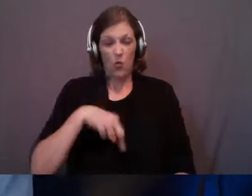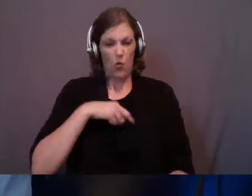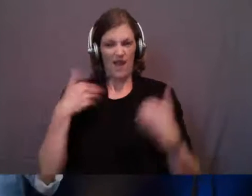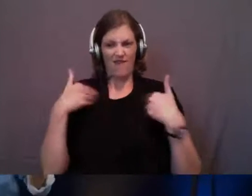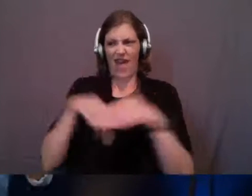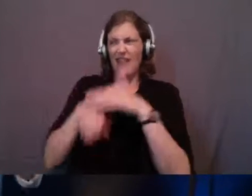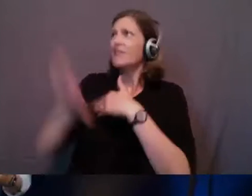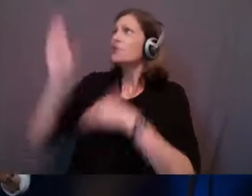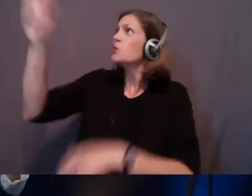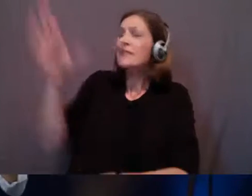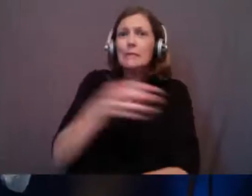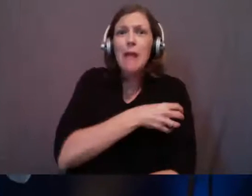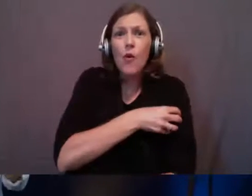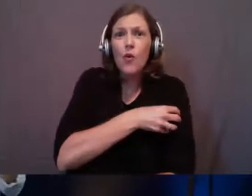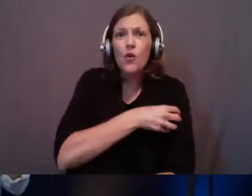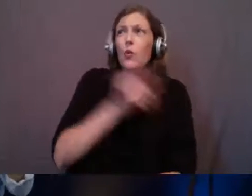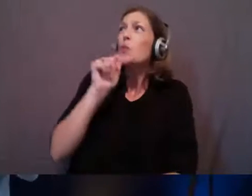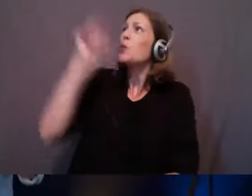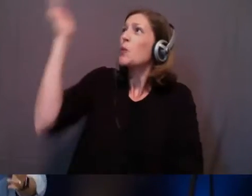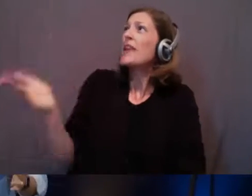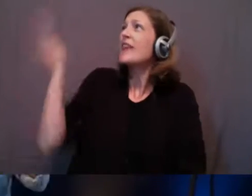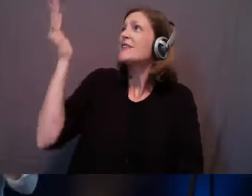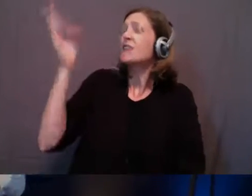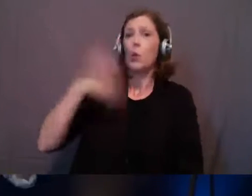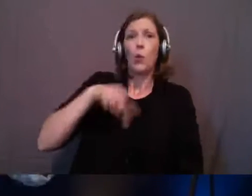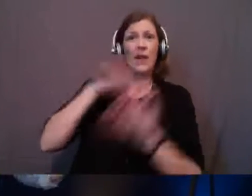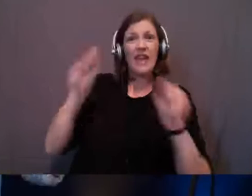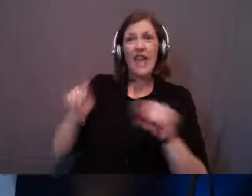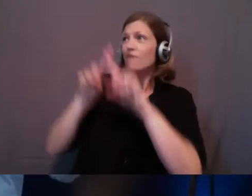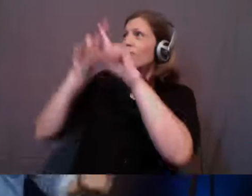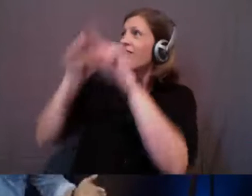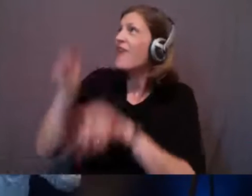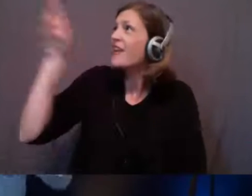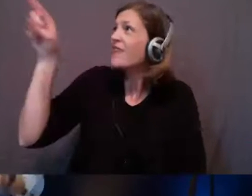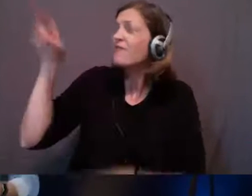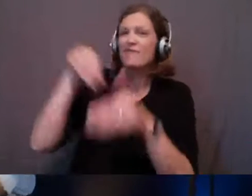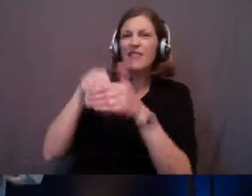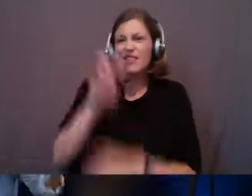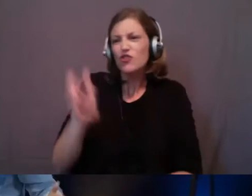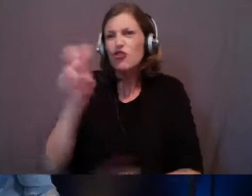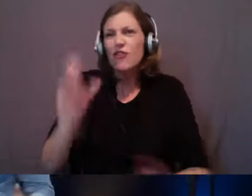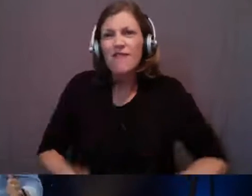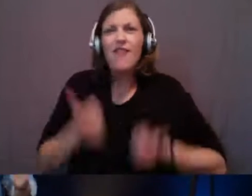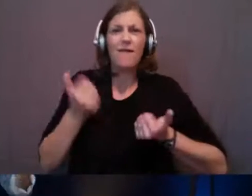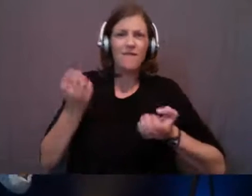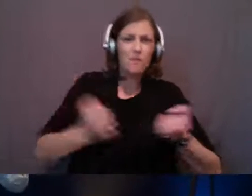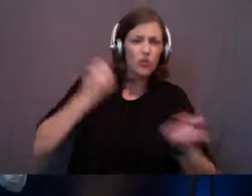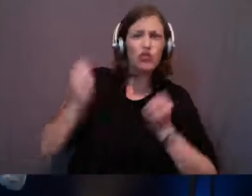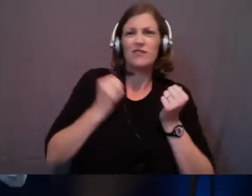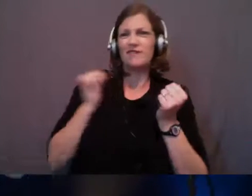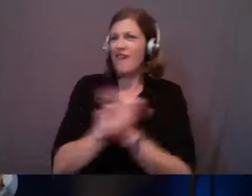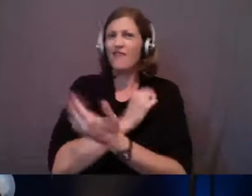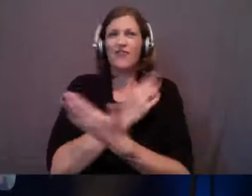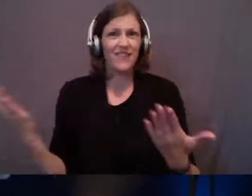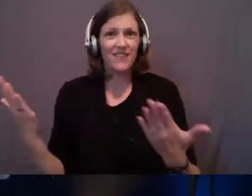God is. We have access to be reliant on God in this journey of life and our emotions and everything that we are.